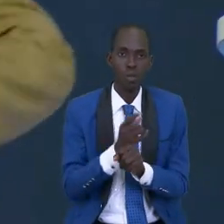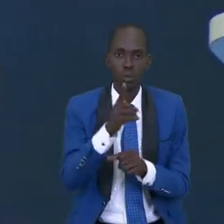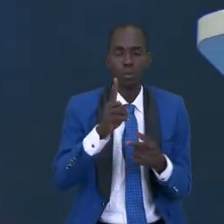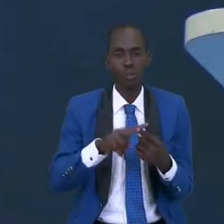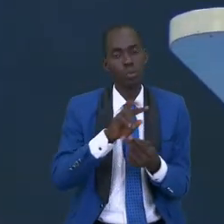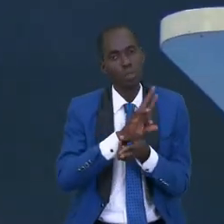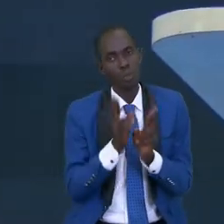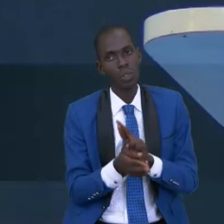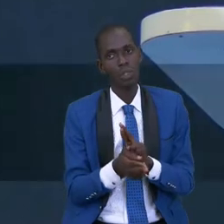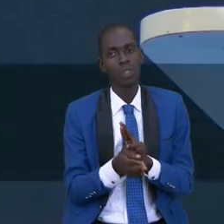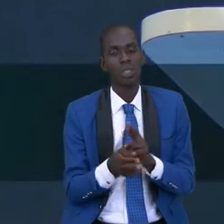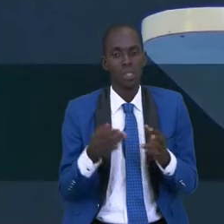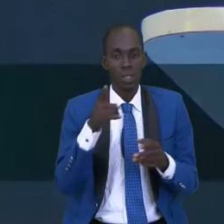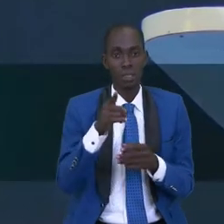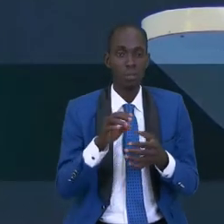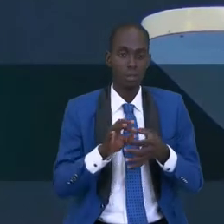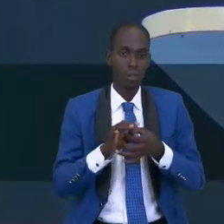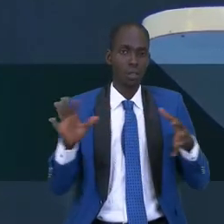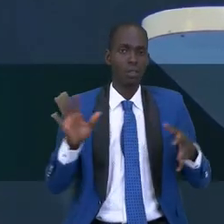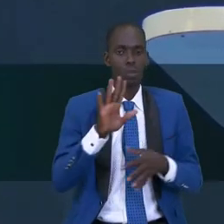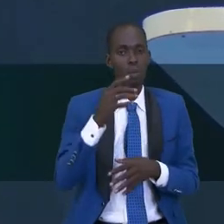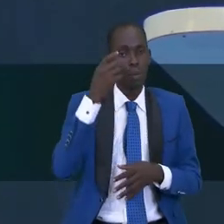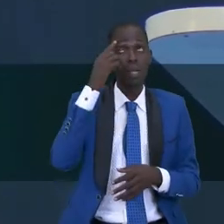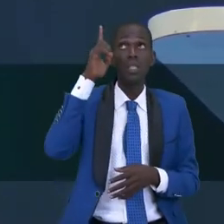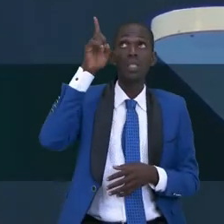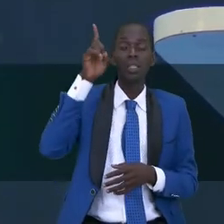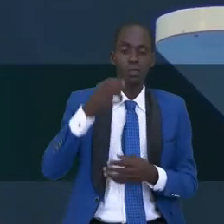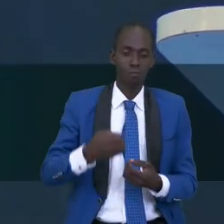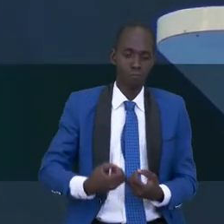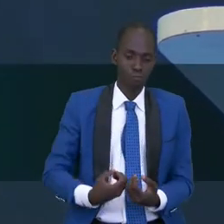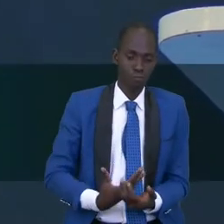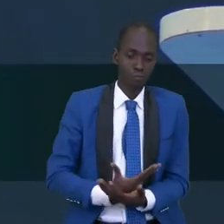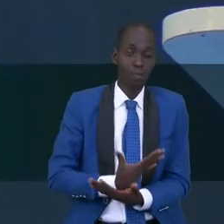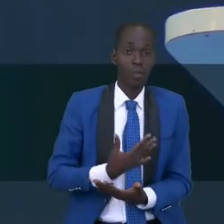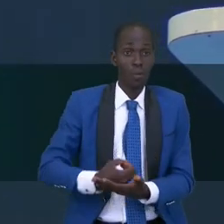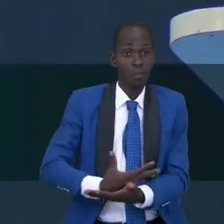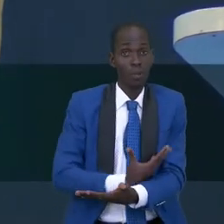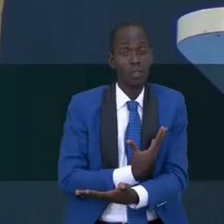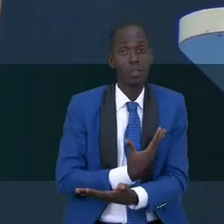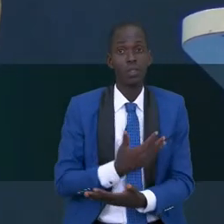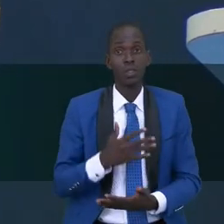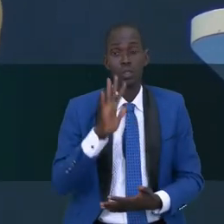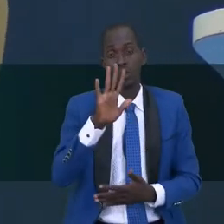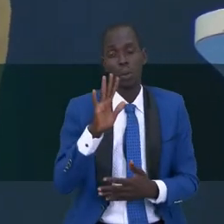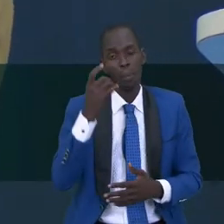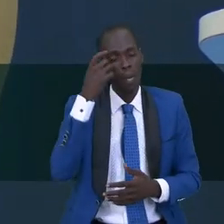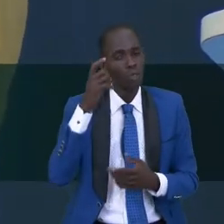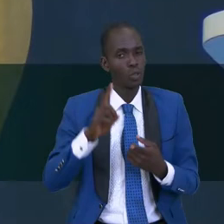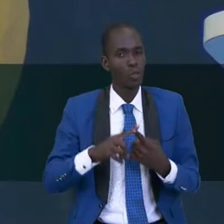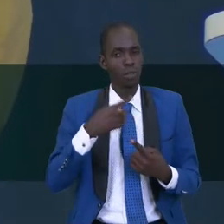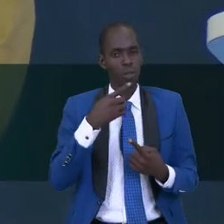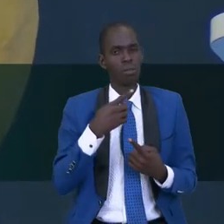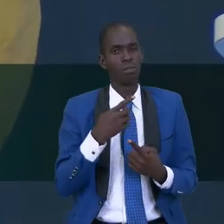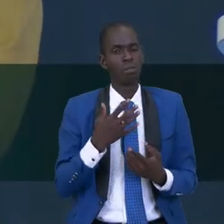It leads your mind, it influences your mind to say, my sin